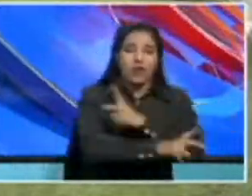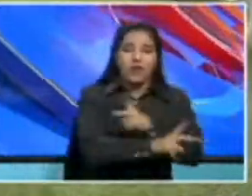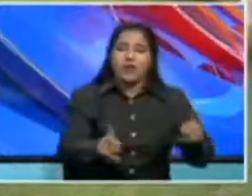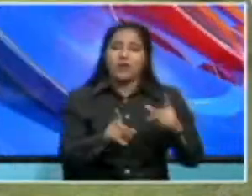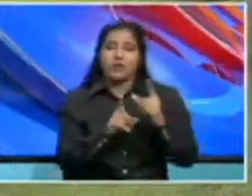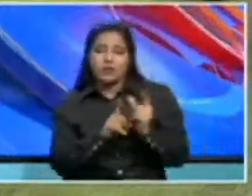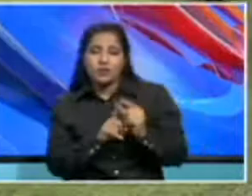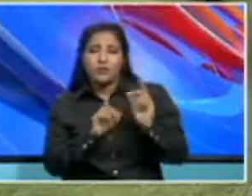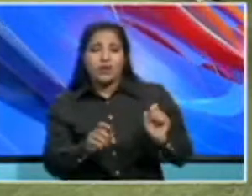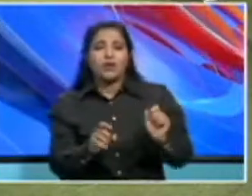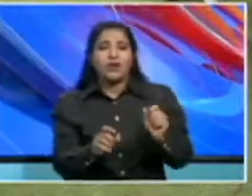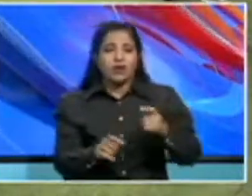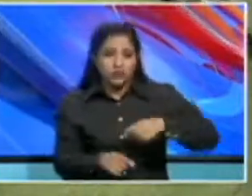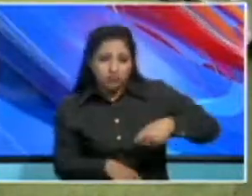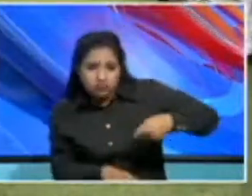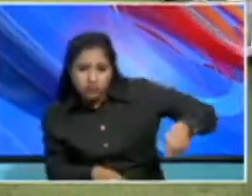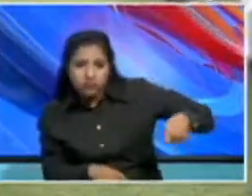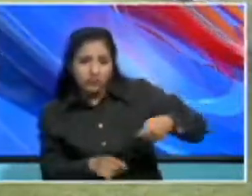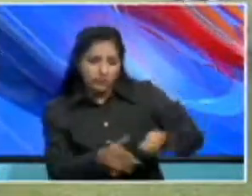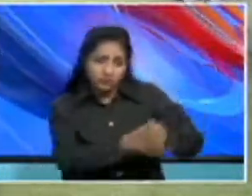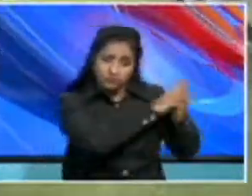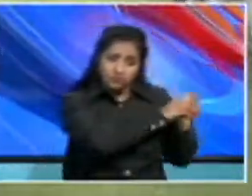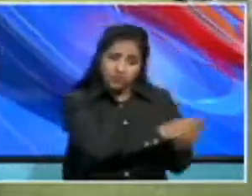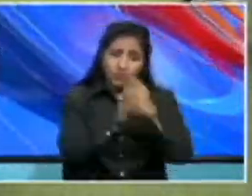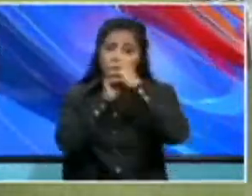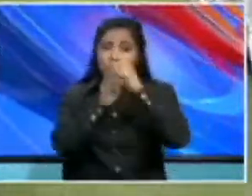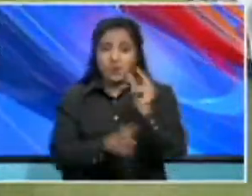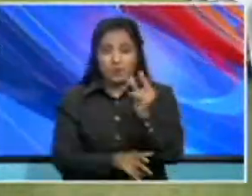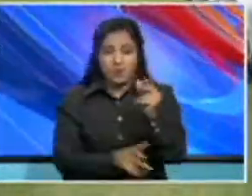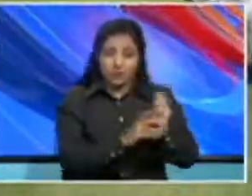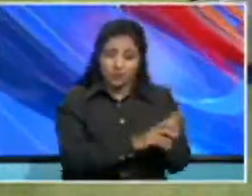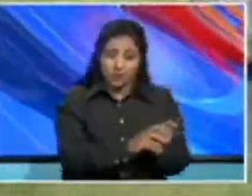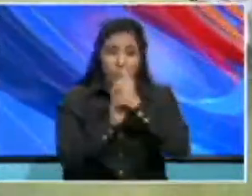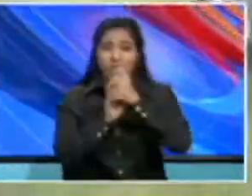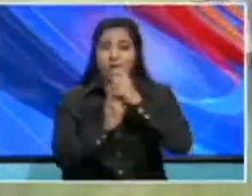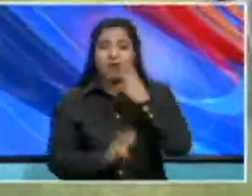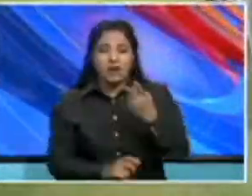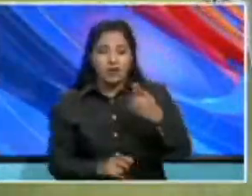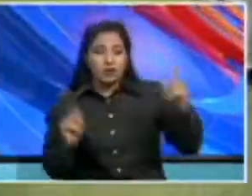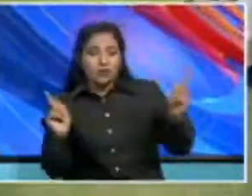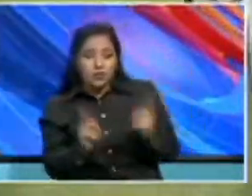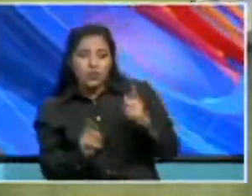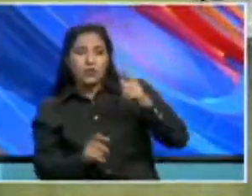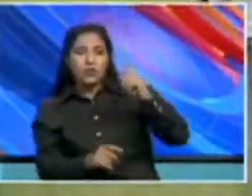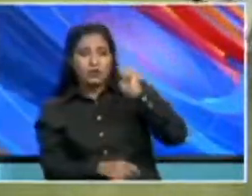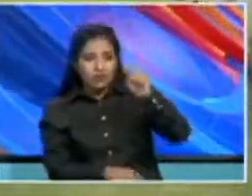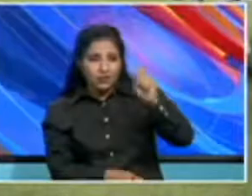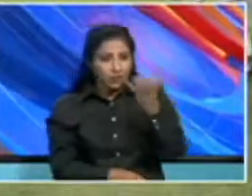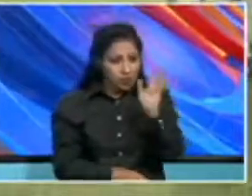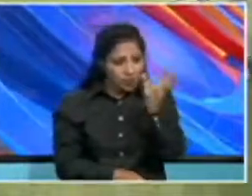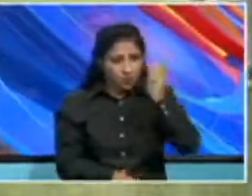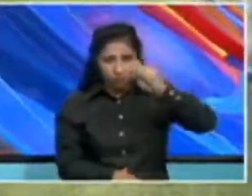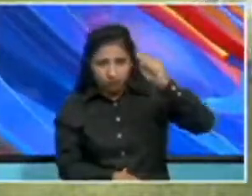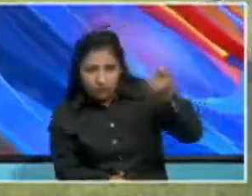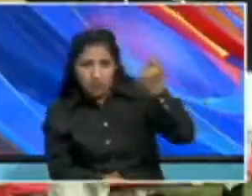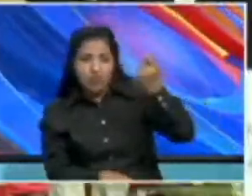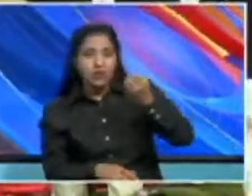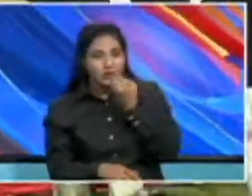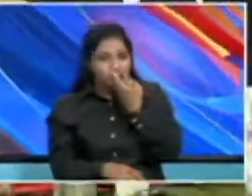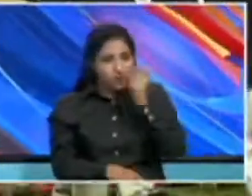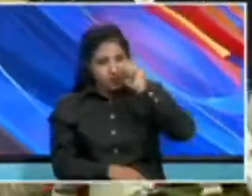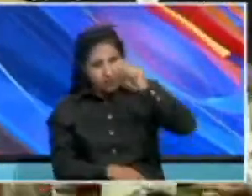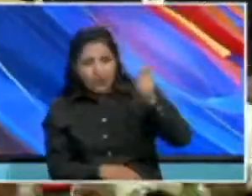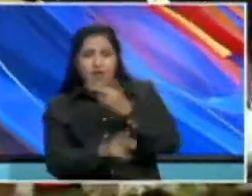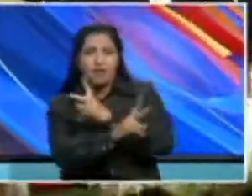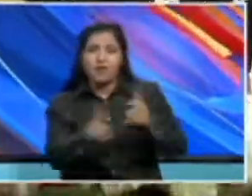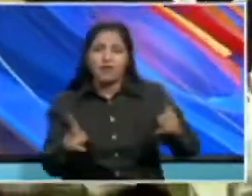sports, rowing, rugby, rugby sevens, shooting, soft tennis, softball, squash, table tennis,